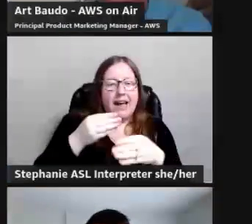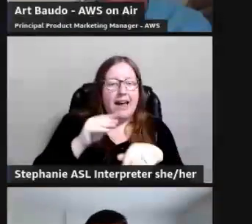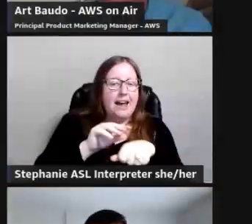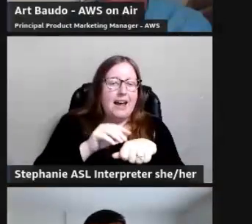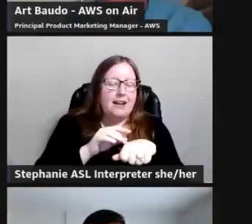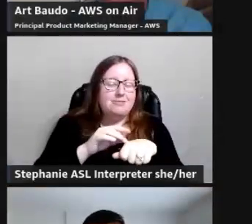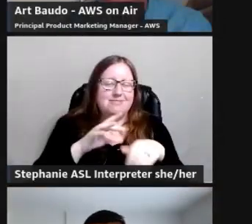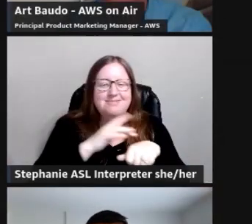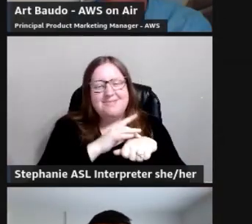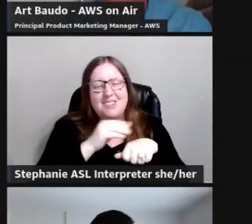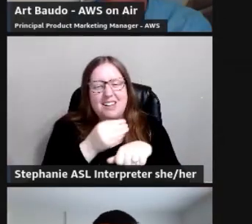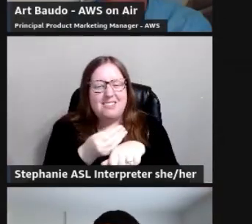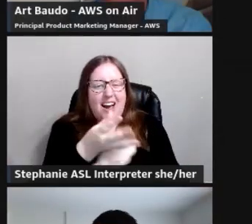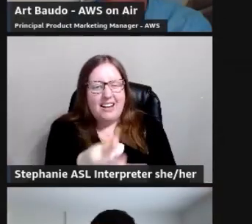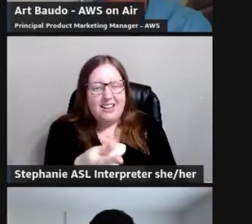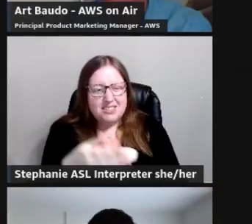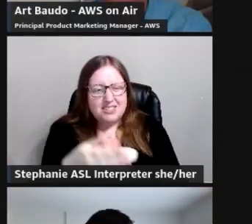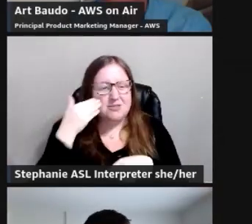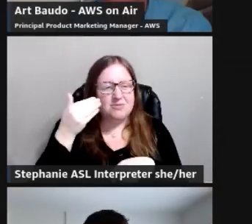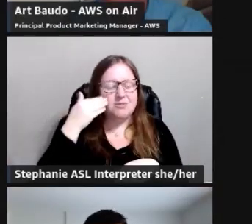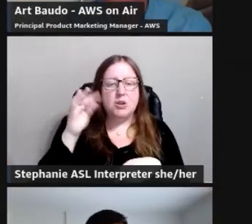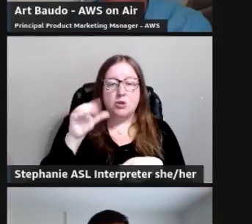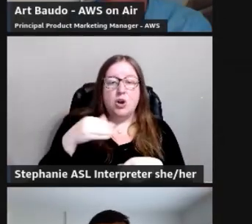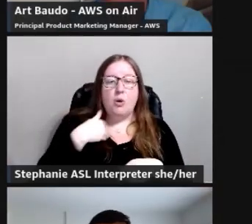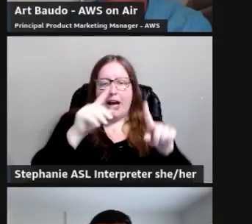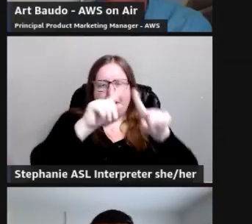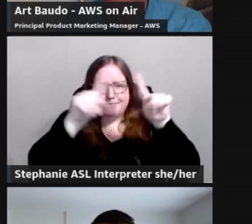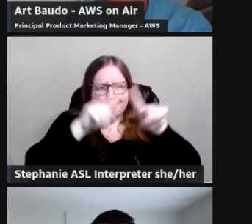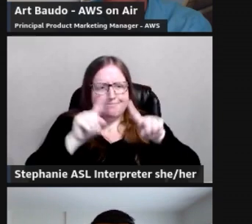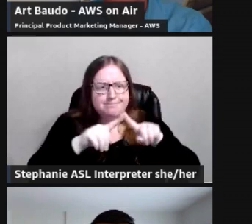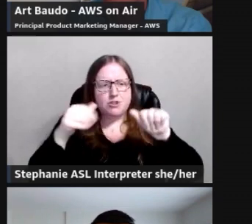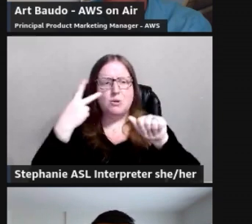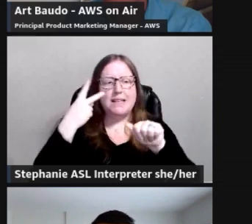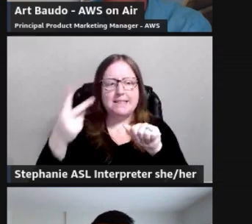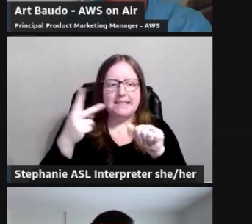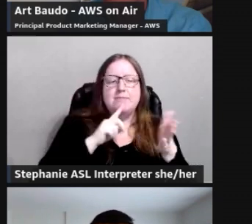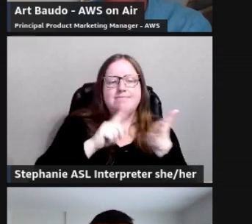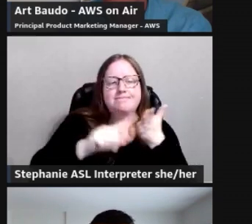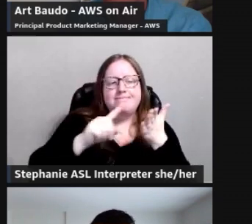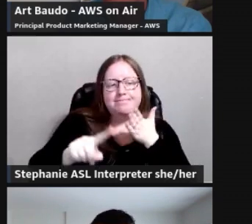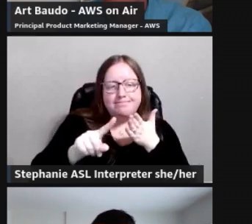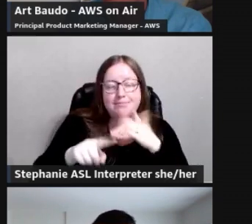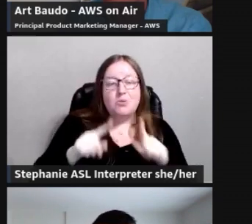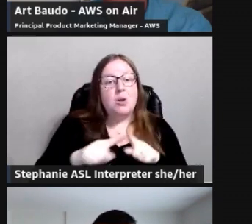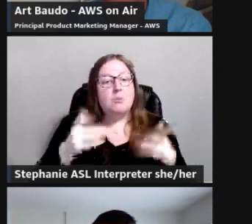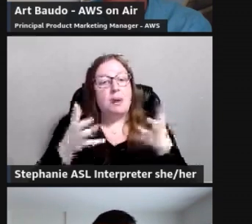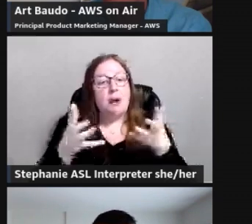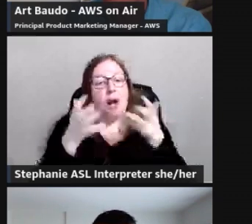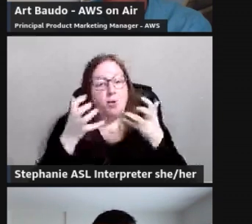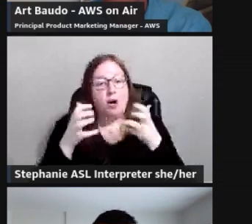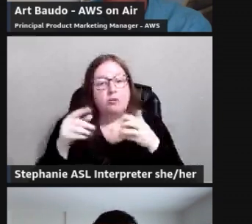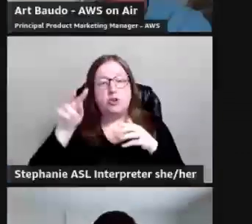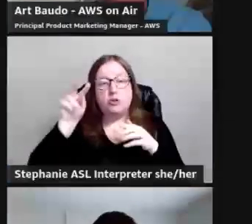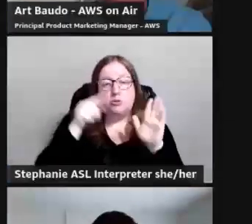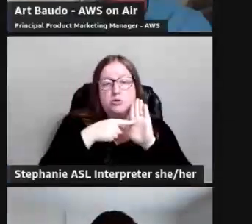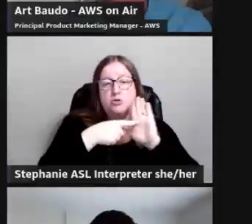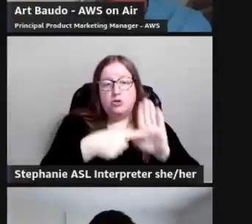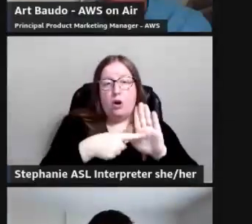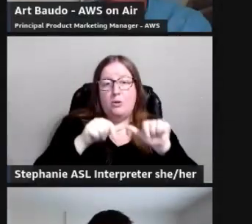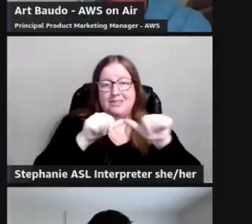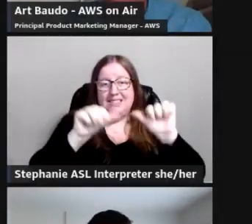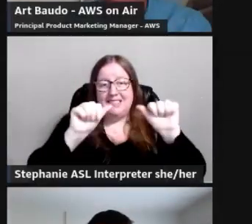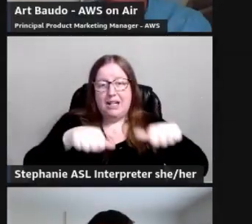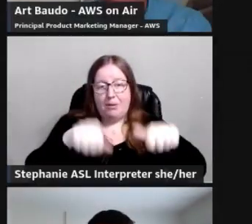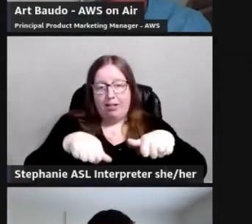are architectural diagrams and sample executable code you can look into. And I want to bring folks' attention to this